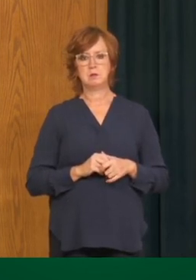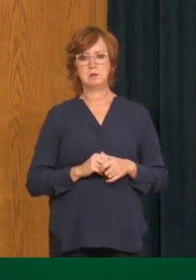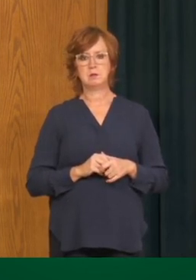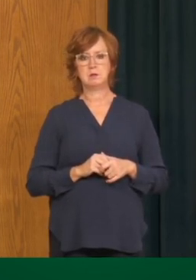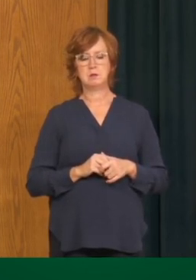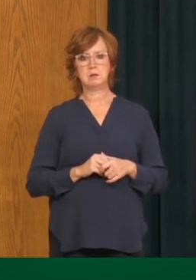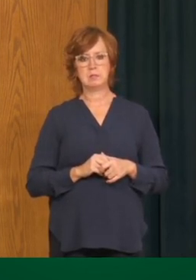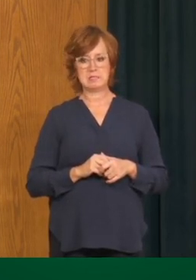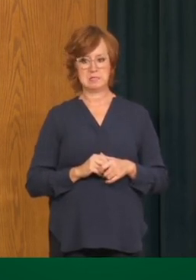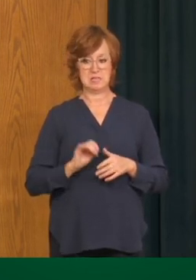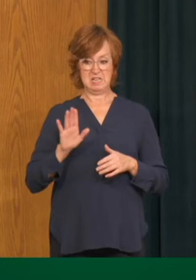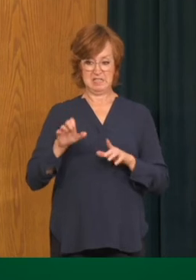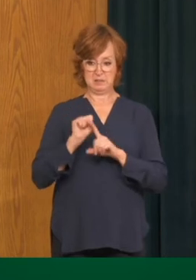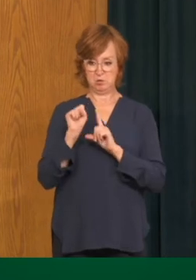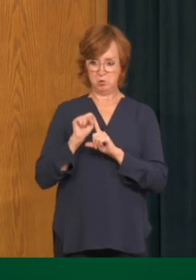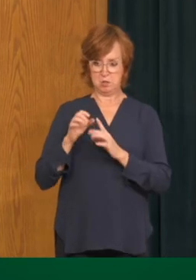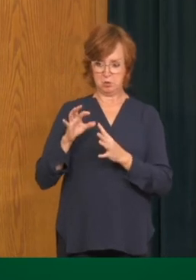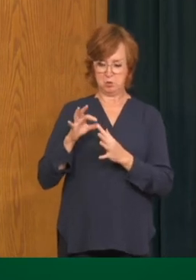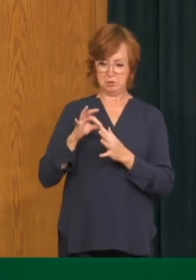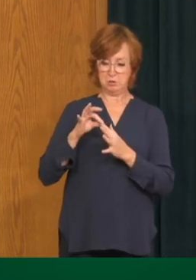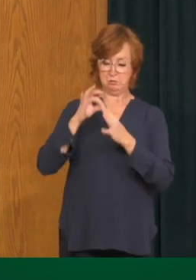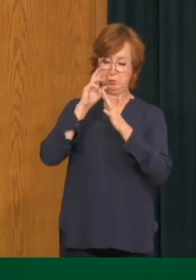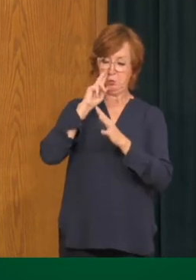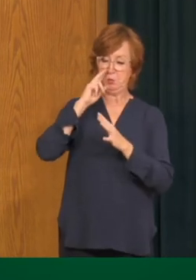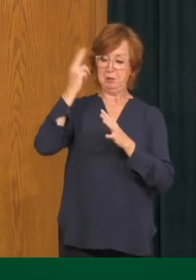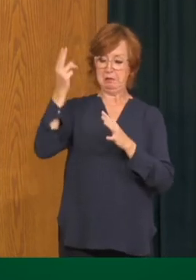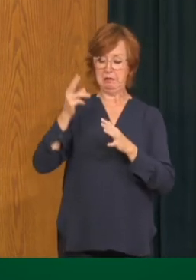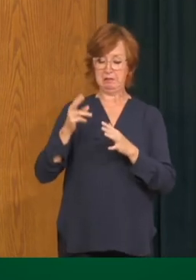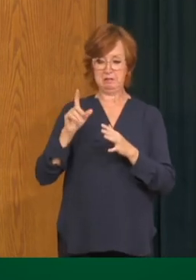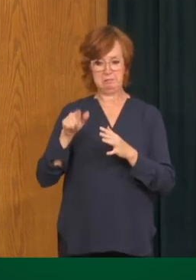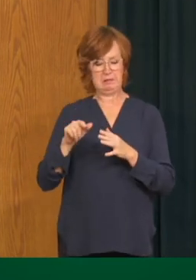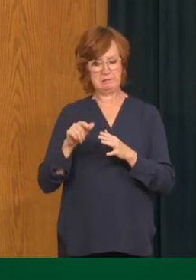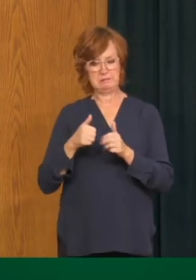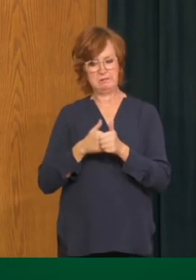at a level 3 operational standard